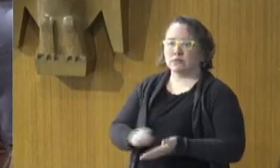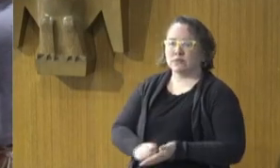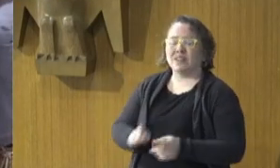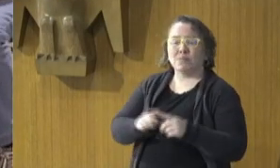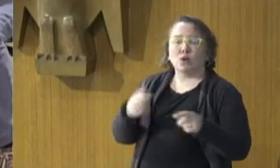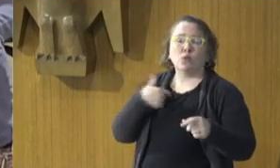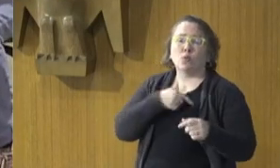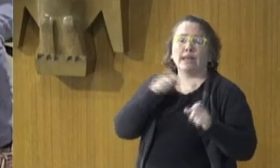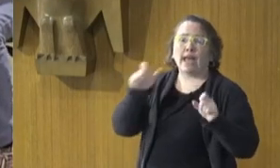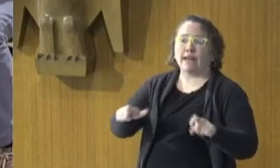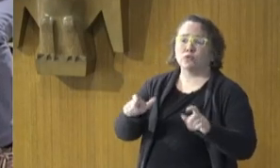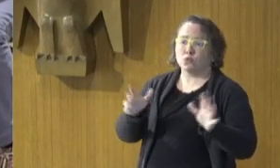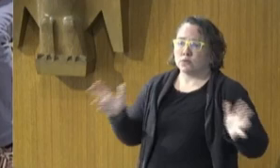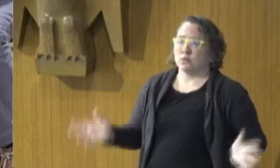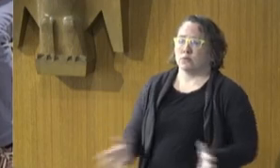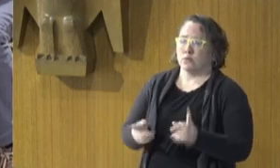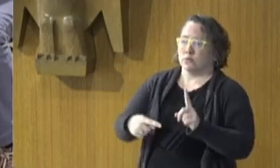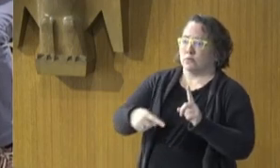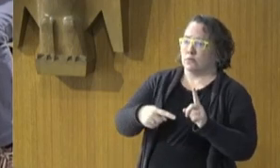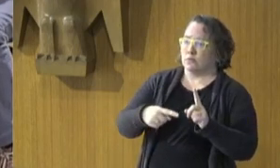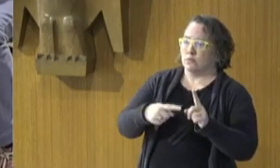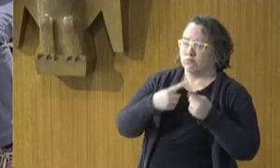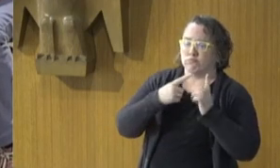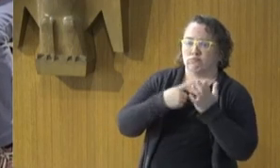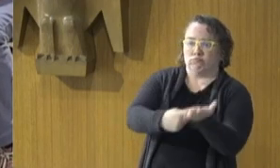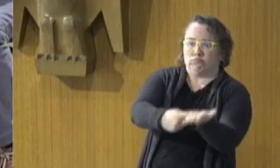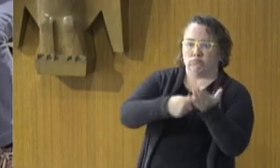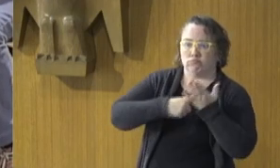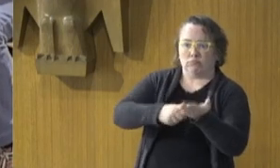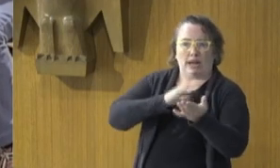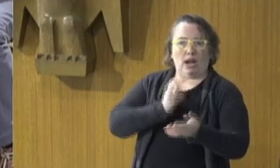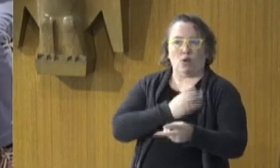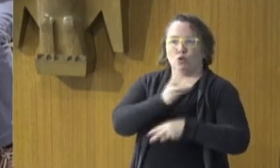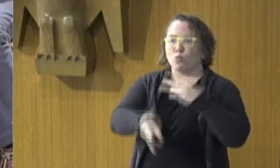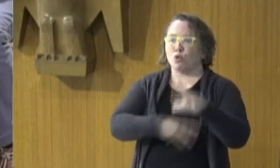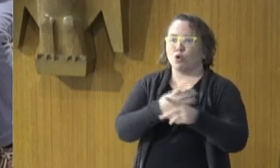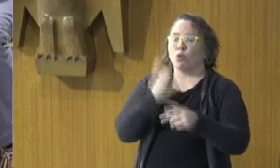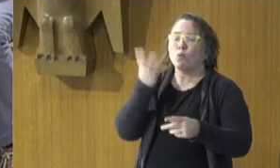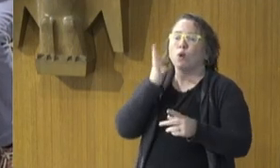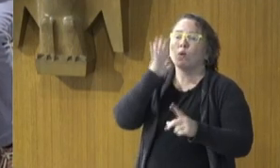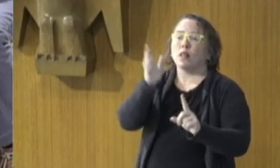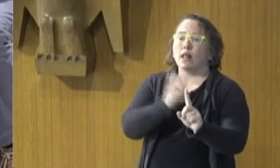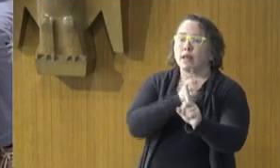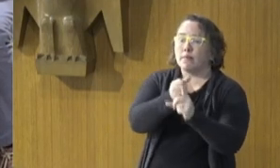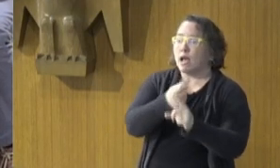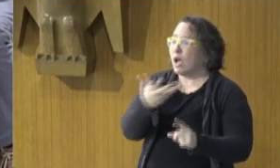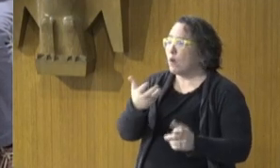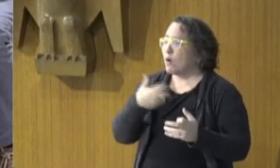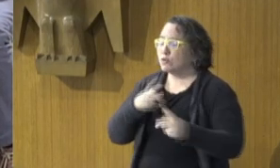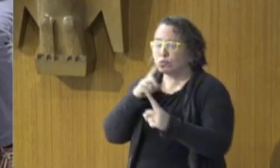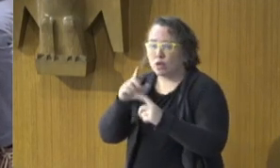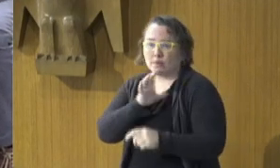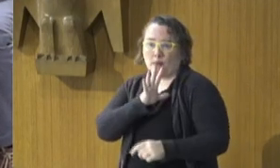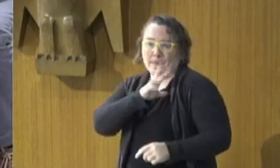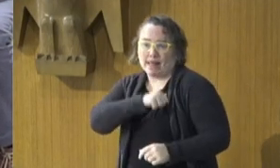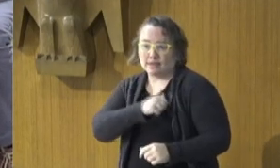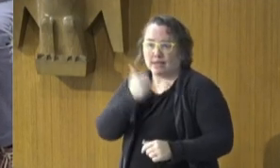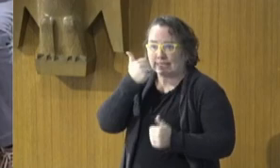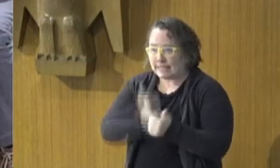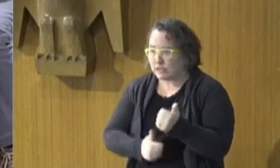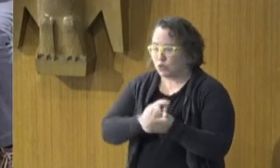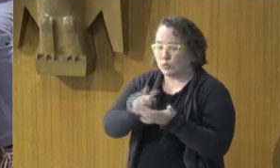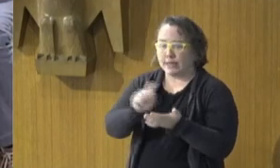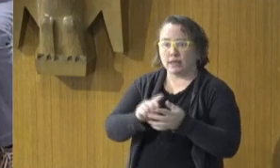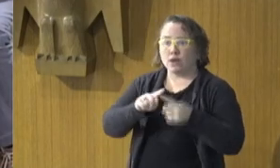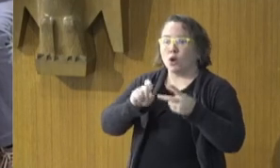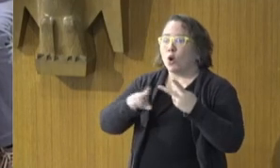to talk about issues that are going to impact the world and that are very present. You know, I really wish I could talk about Palestine every week. I wish I could talk